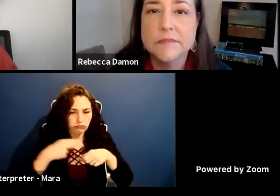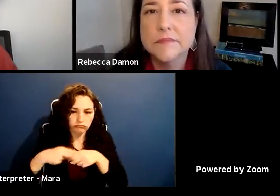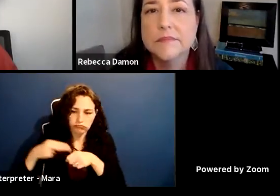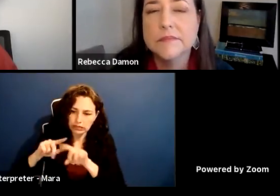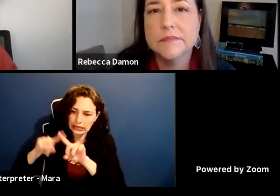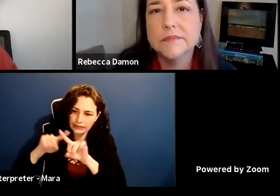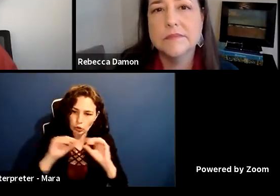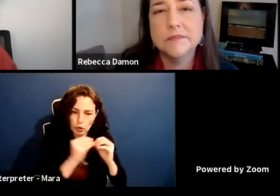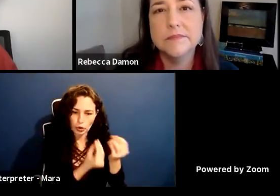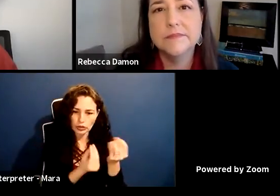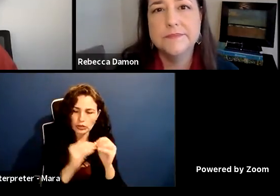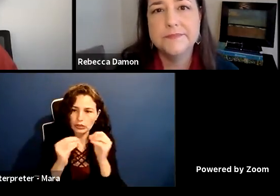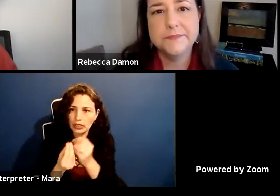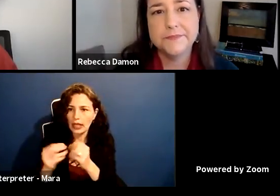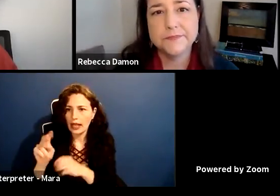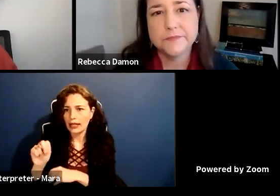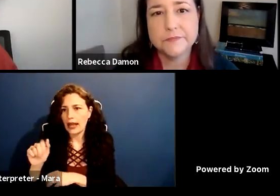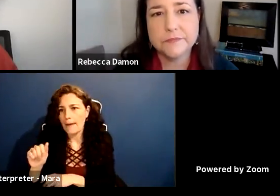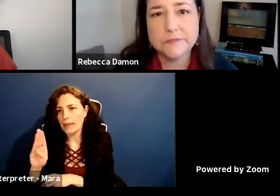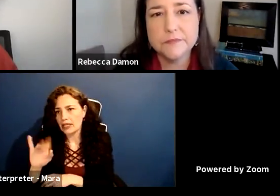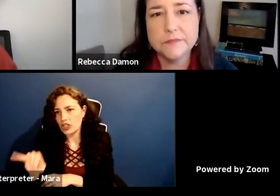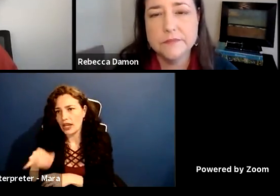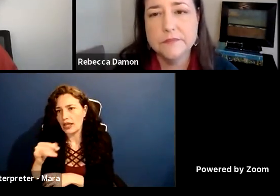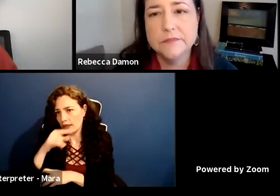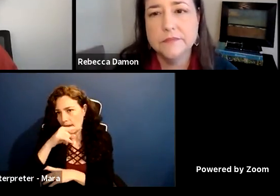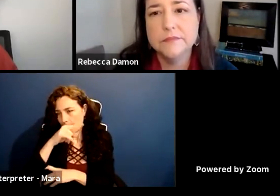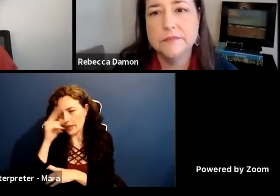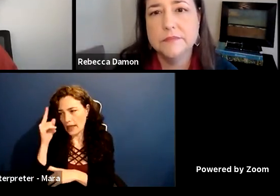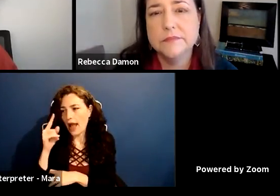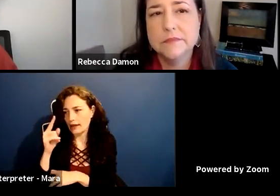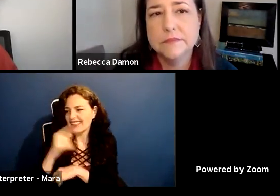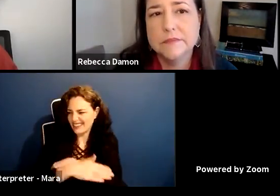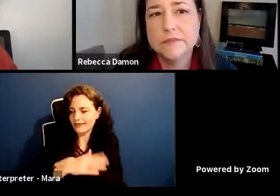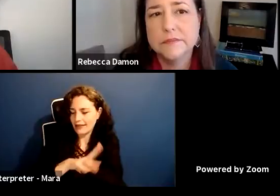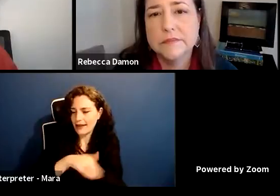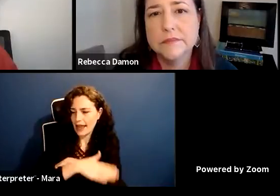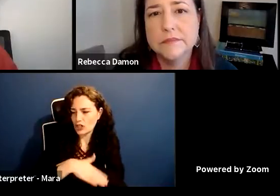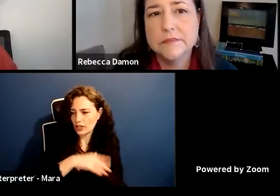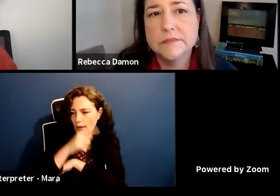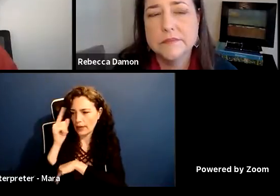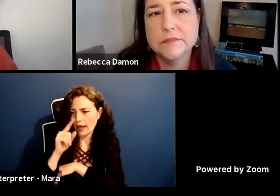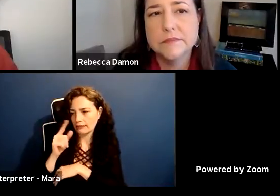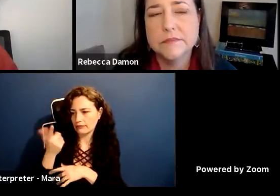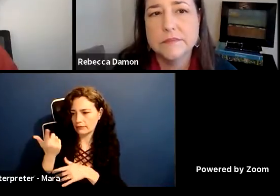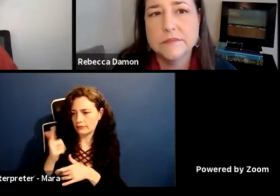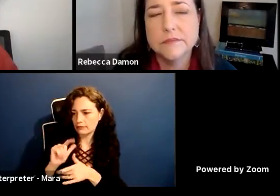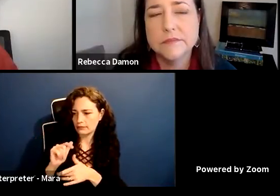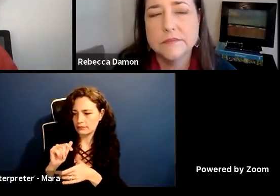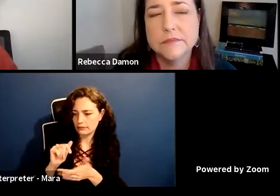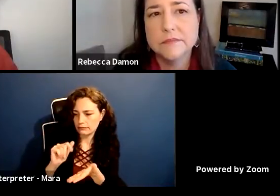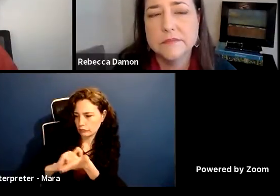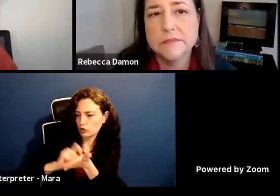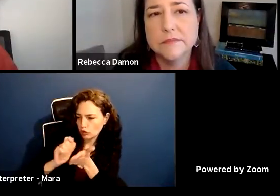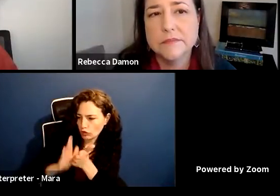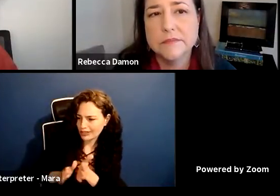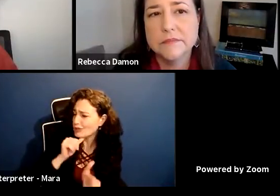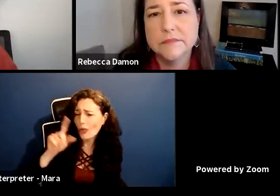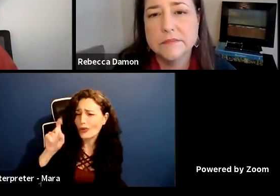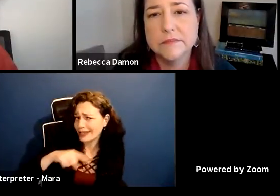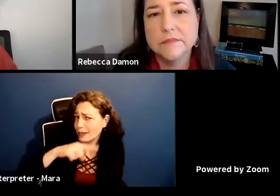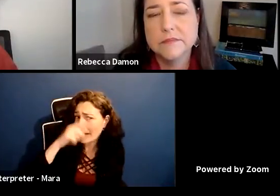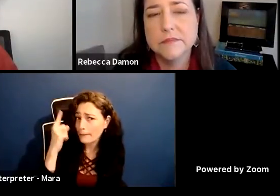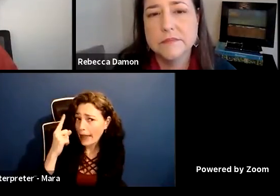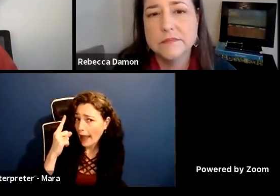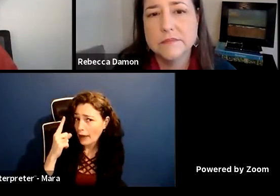for. NABJ, the Black Journalists Association, is one if you're an African American. Actually, you don't have to be Black to be part of it. It's anybody can